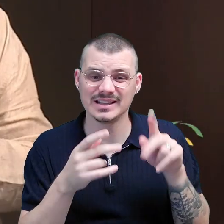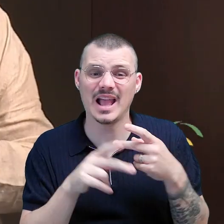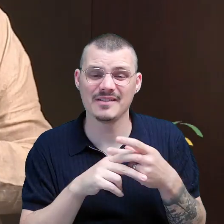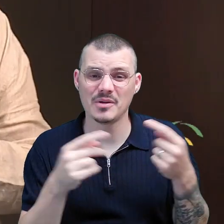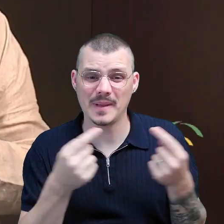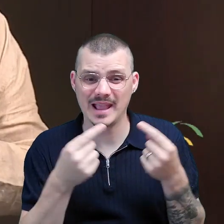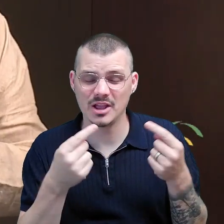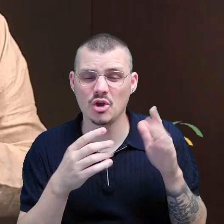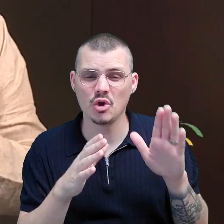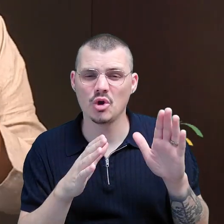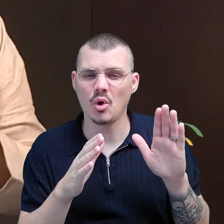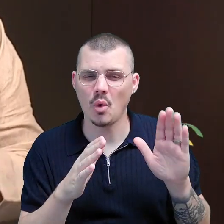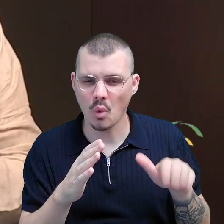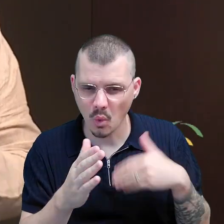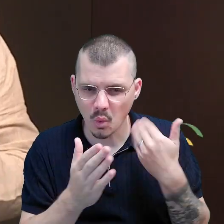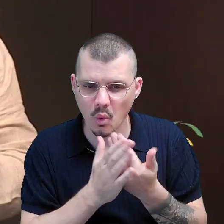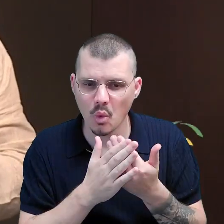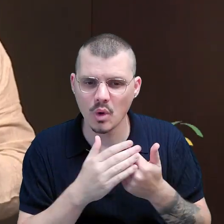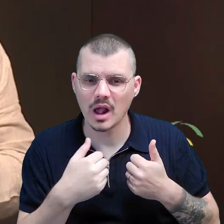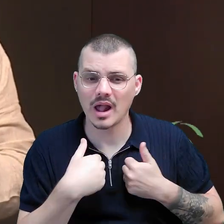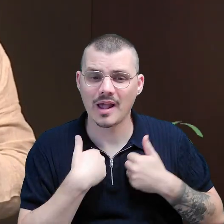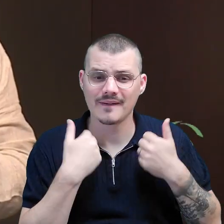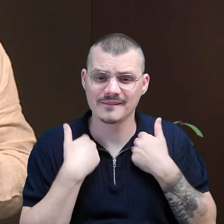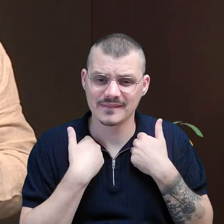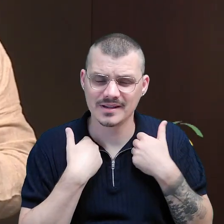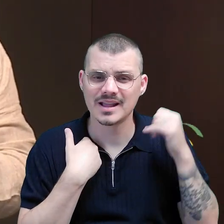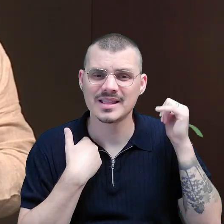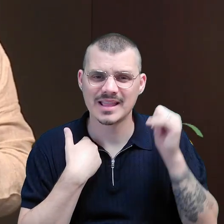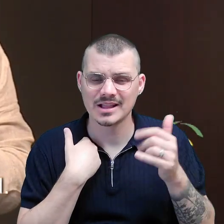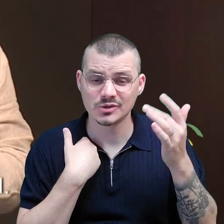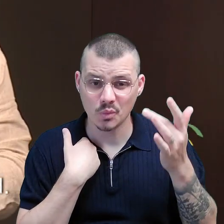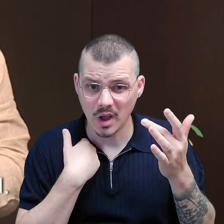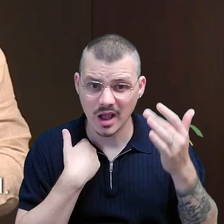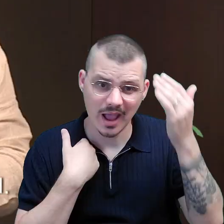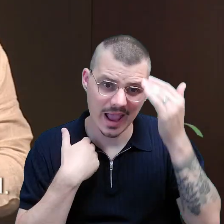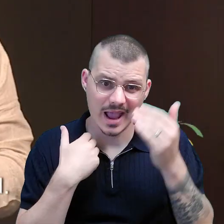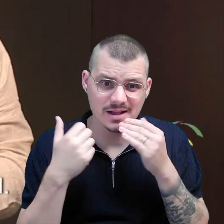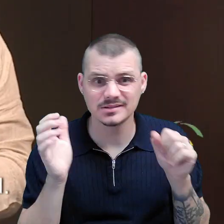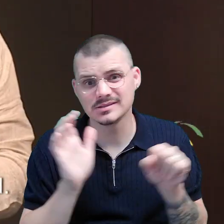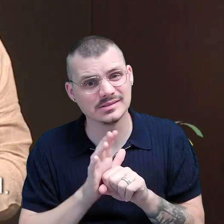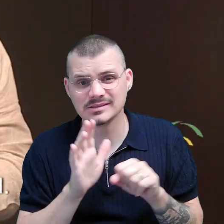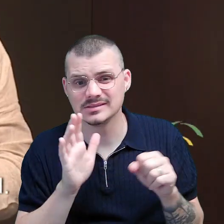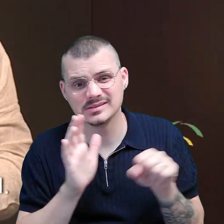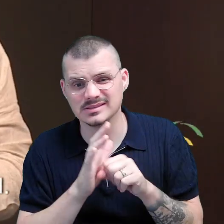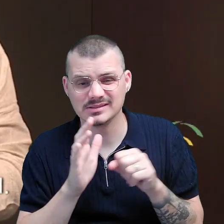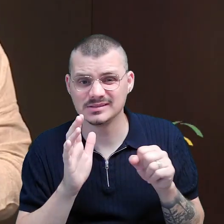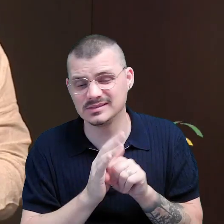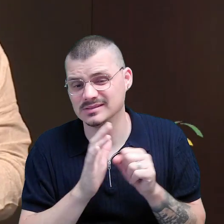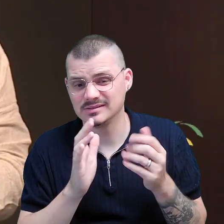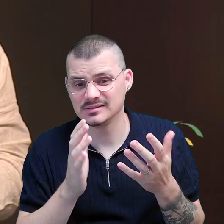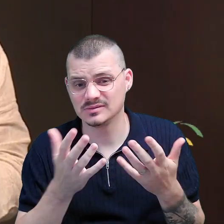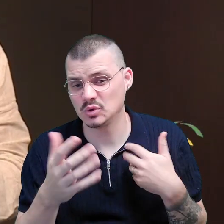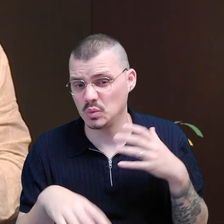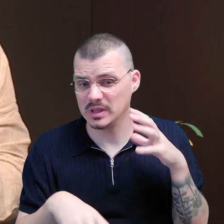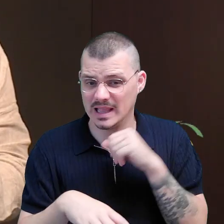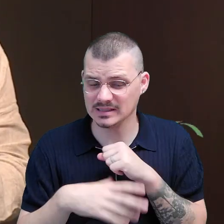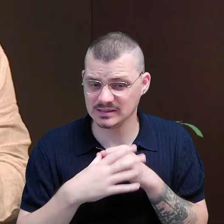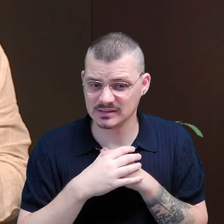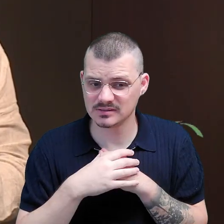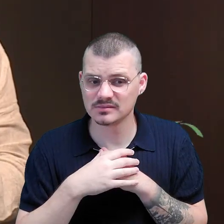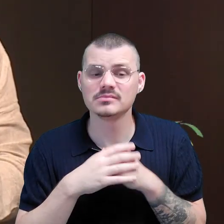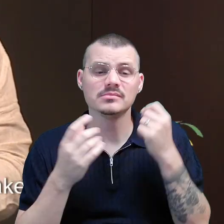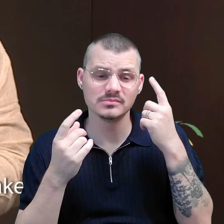type pain her entire life. And that's why she smashed her head, we